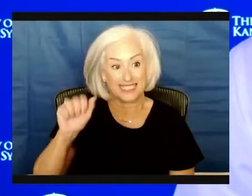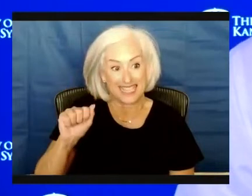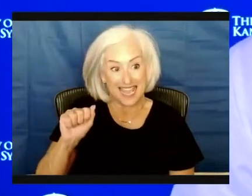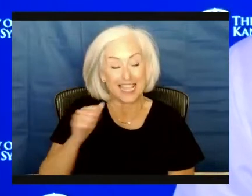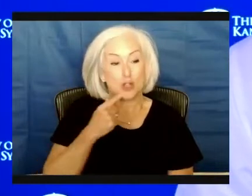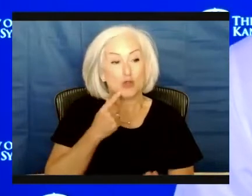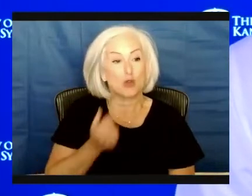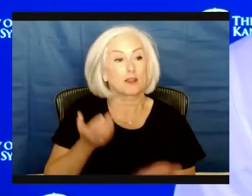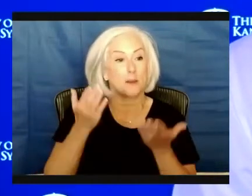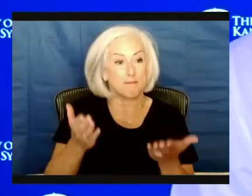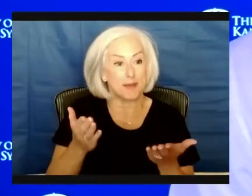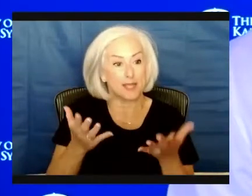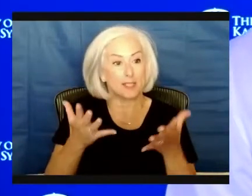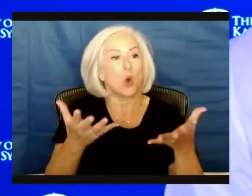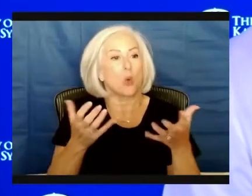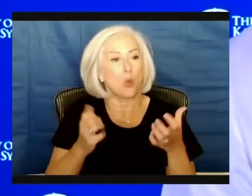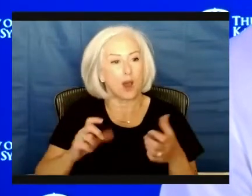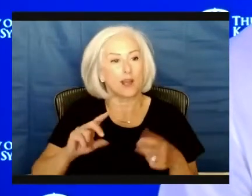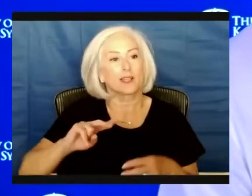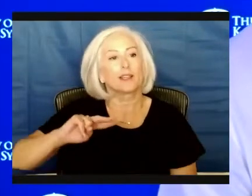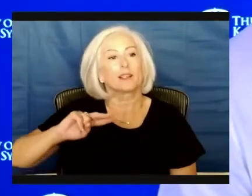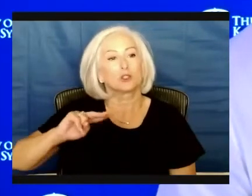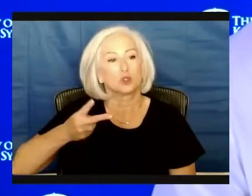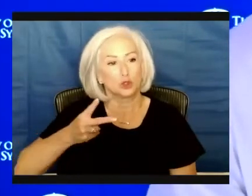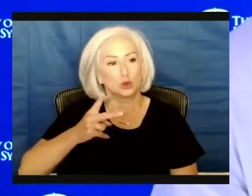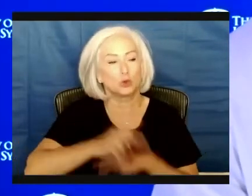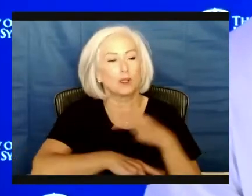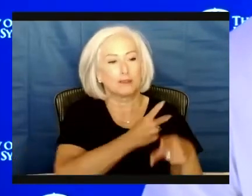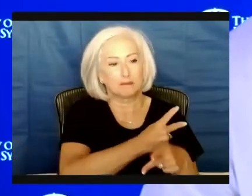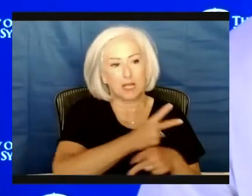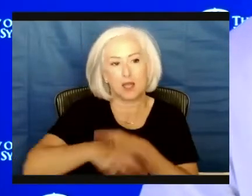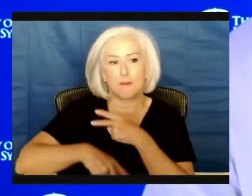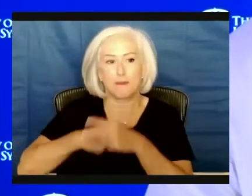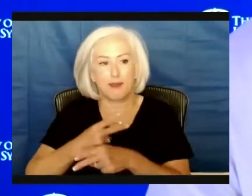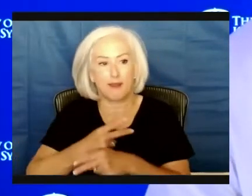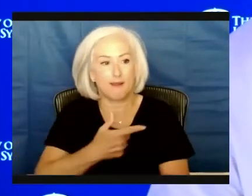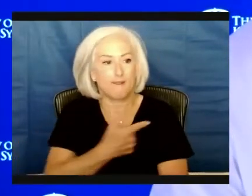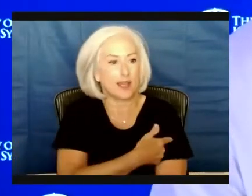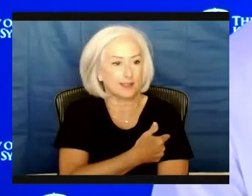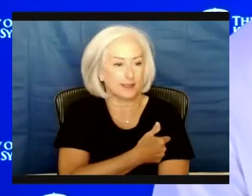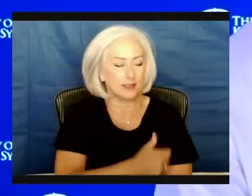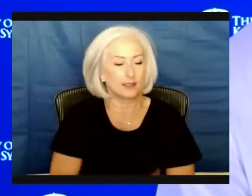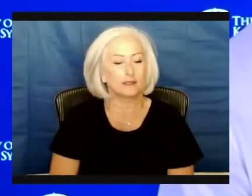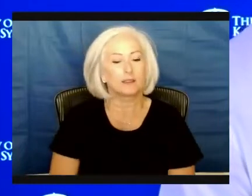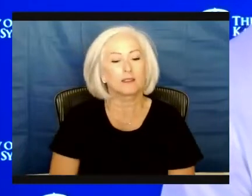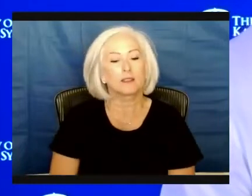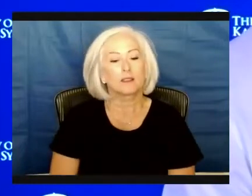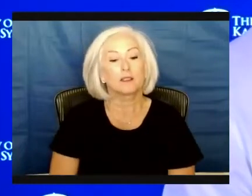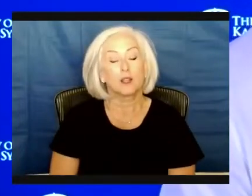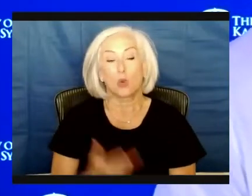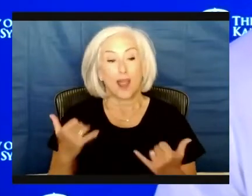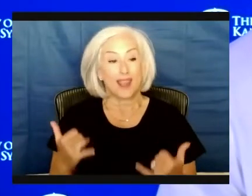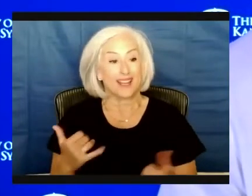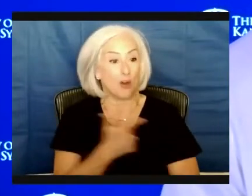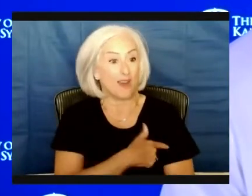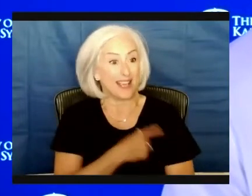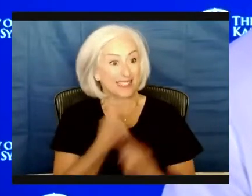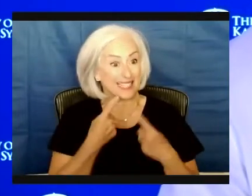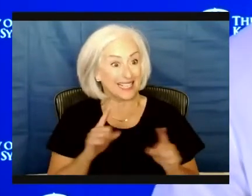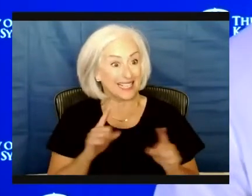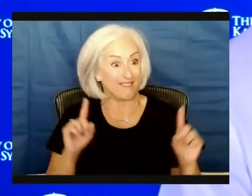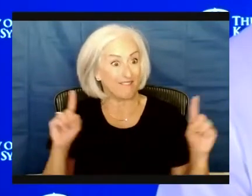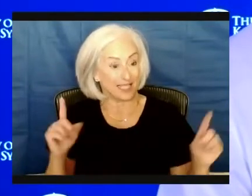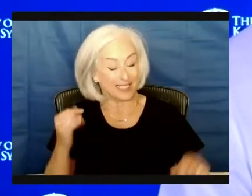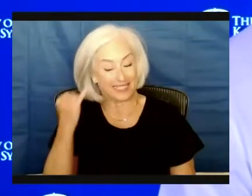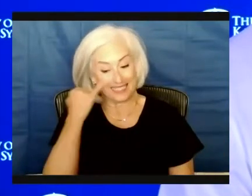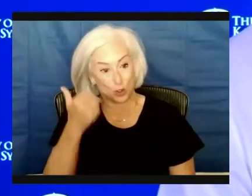a bivalent vaccine, as we heard within these last 24 hours. So right now, the vaccine effectiveness, if you are vaccinated and have had your